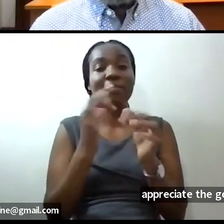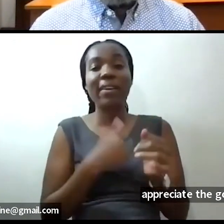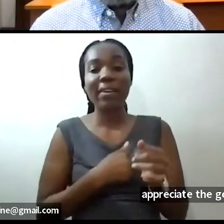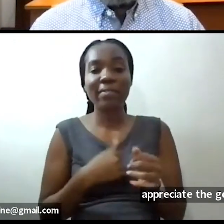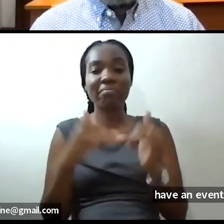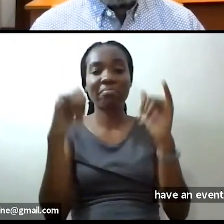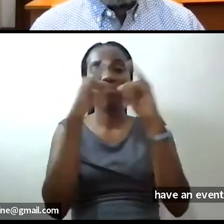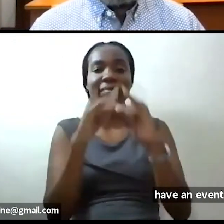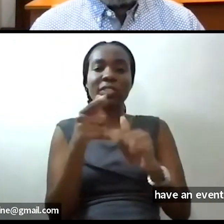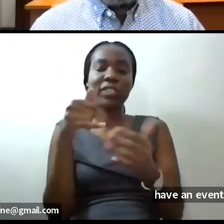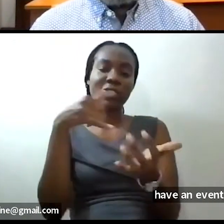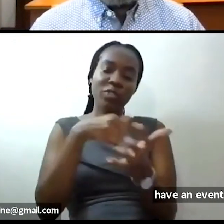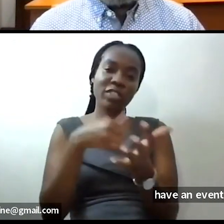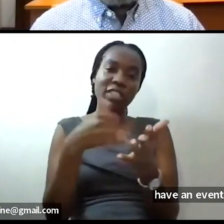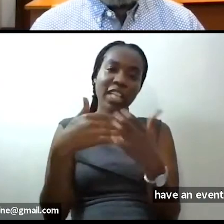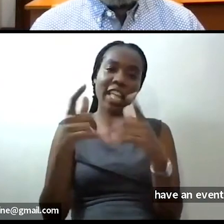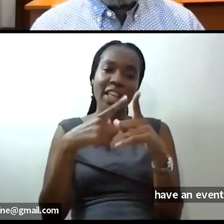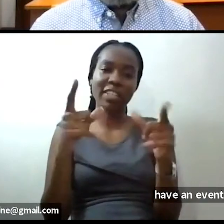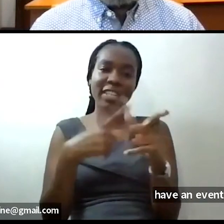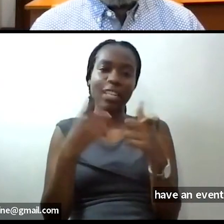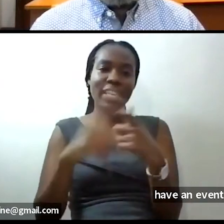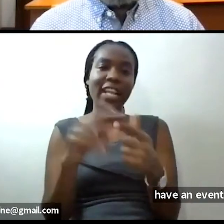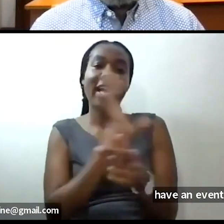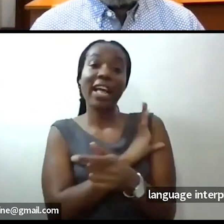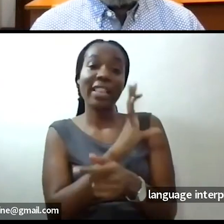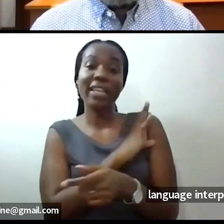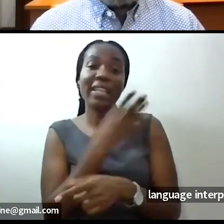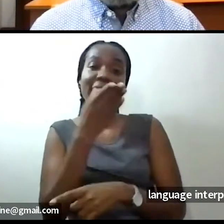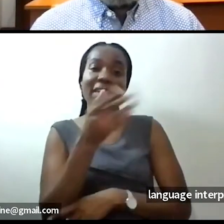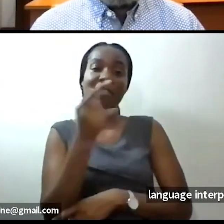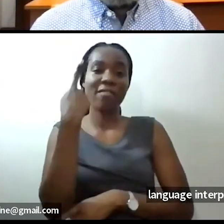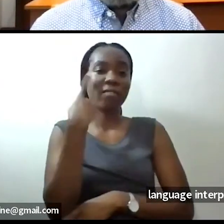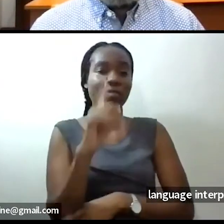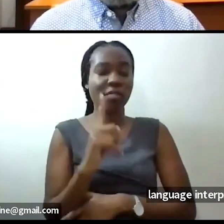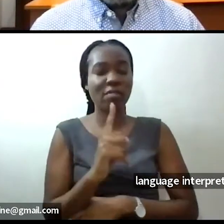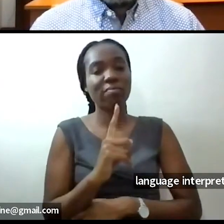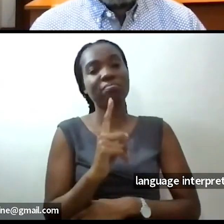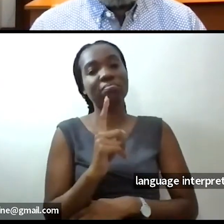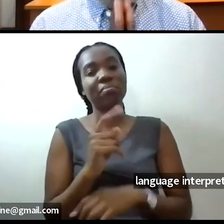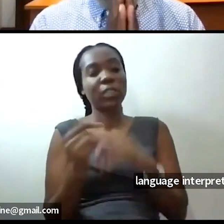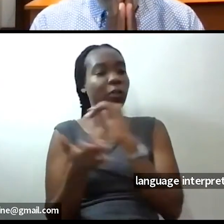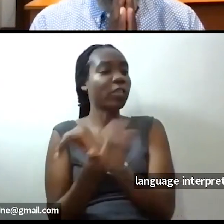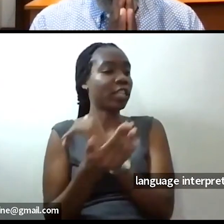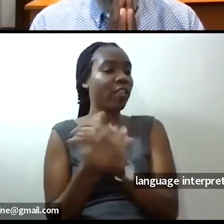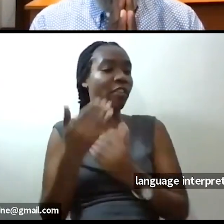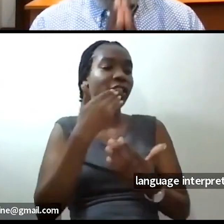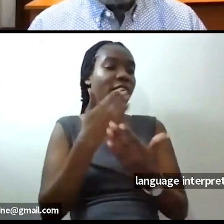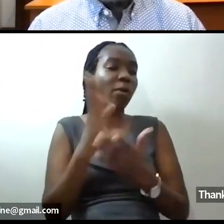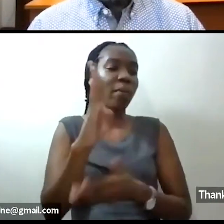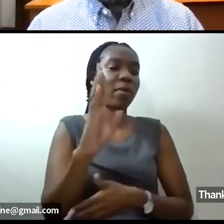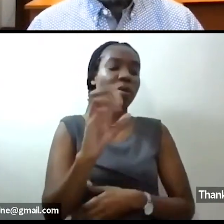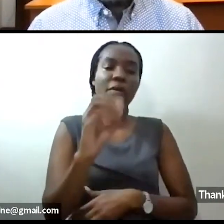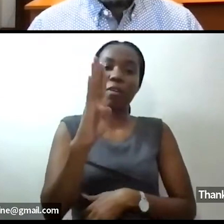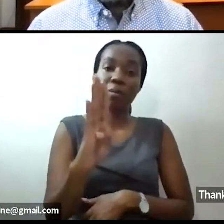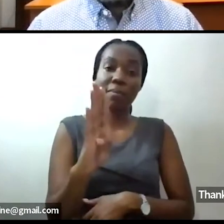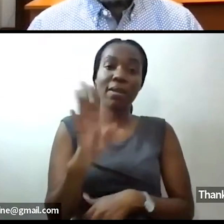is available for your consultation. Thank you, Bob. And I am really, really, really